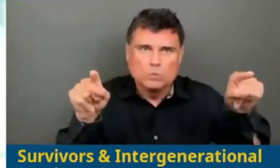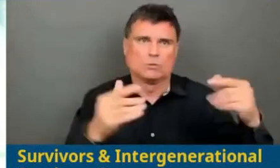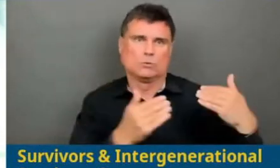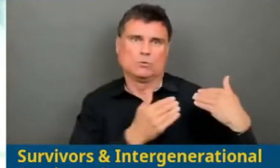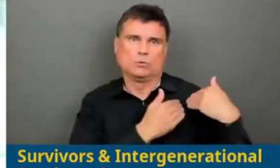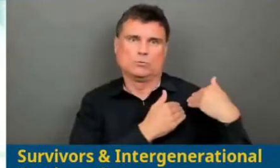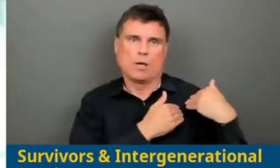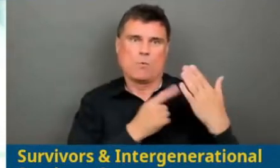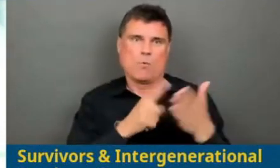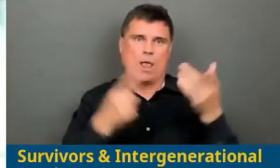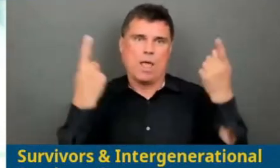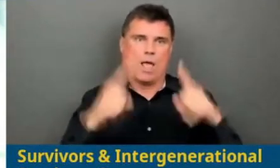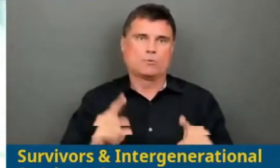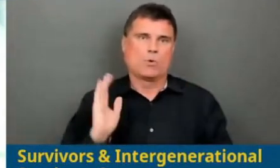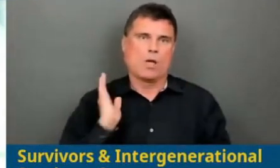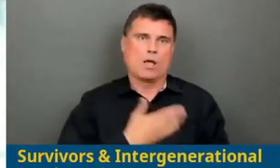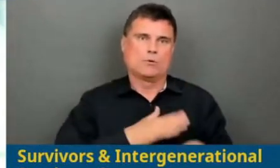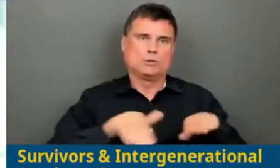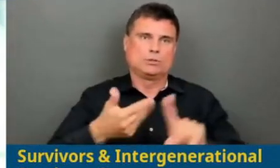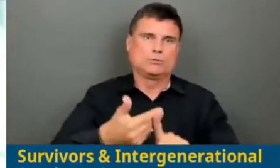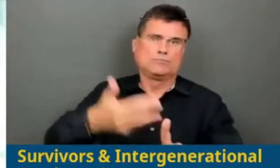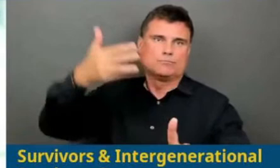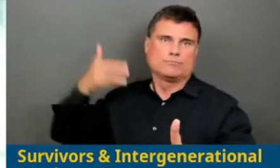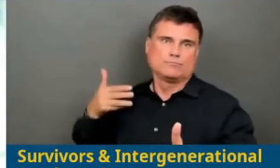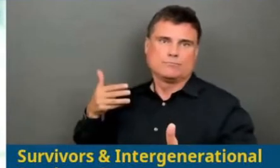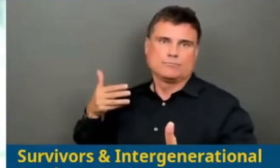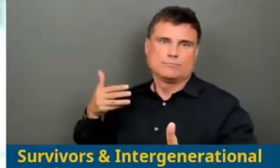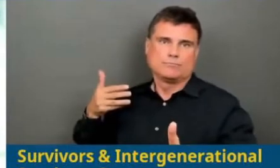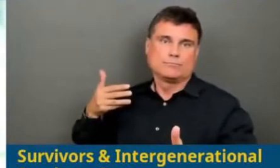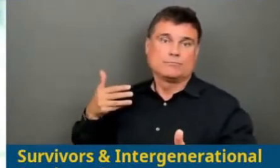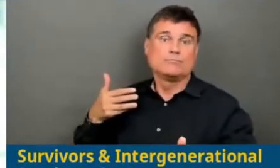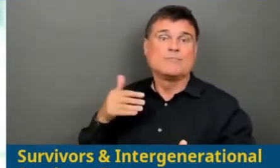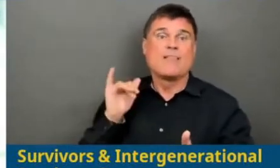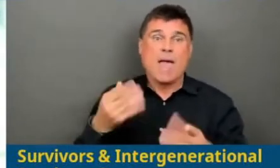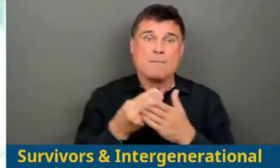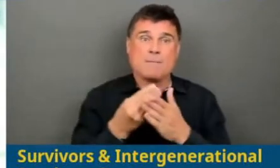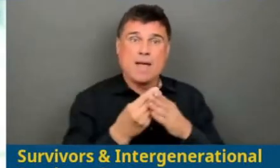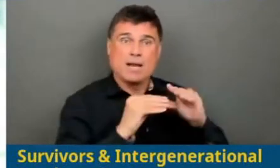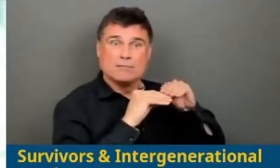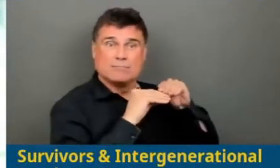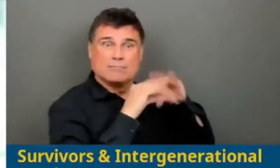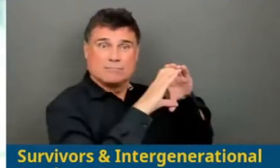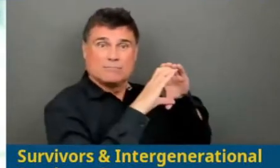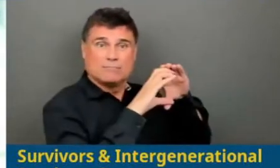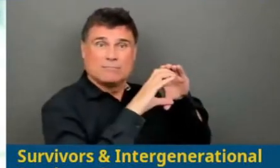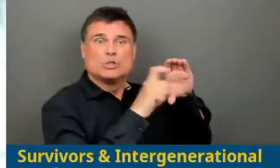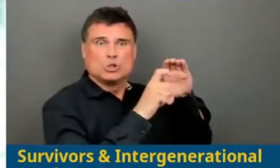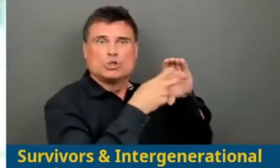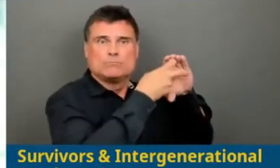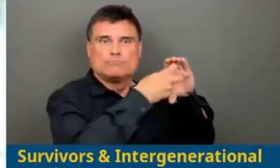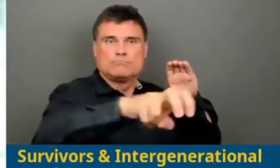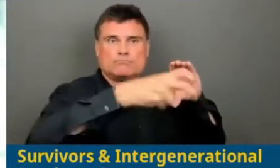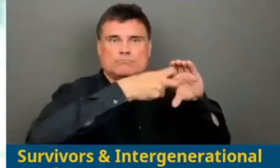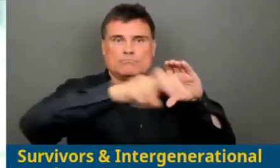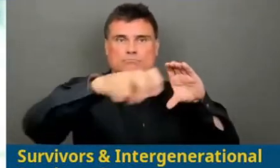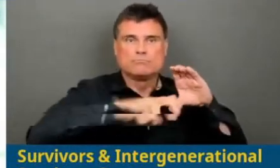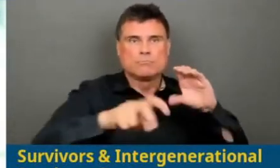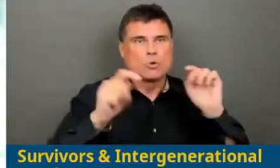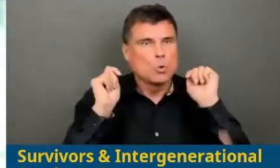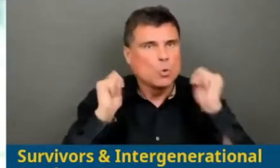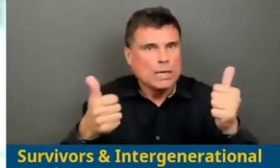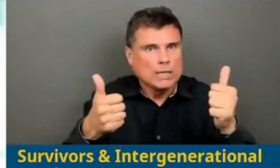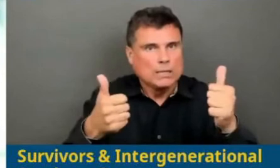The resources that are identified need to be out to our communities quickly so that our leadership can